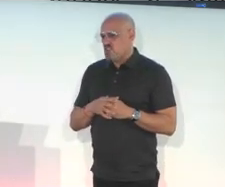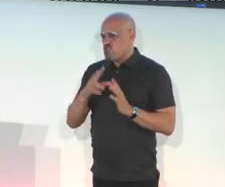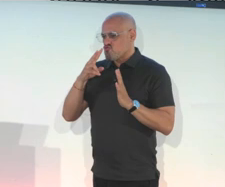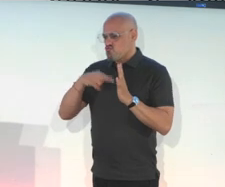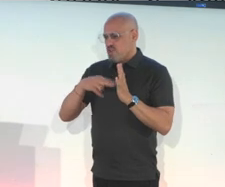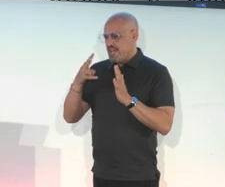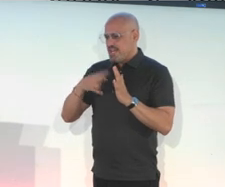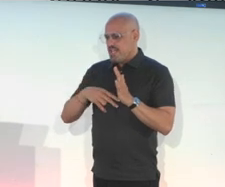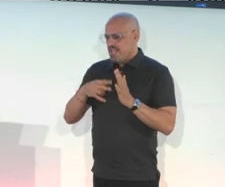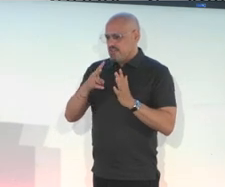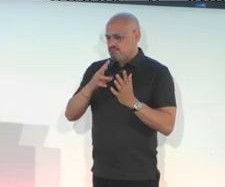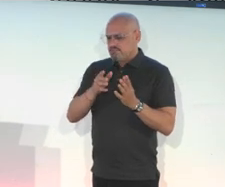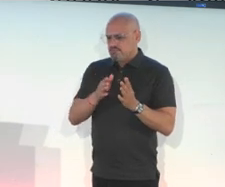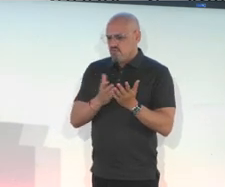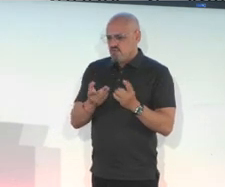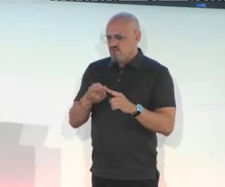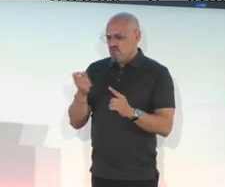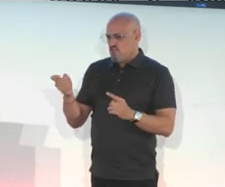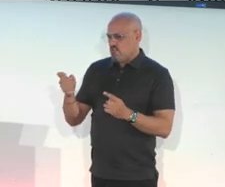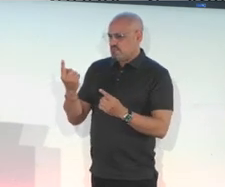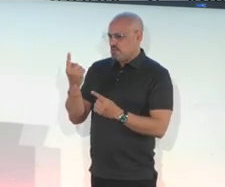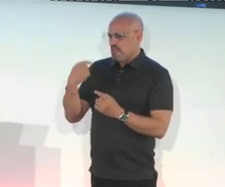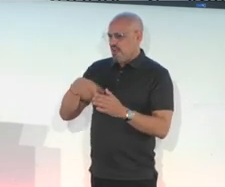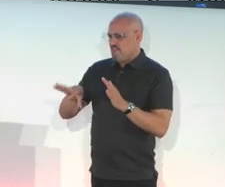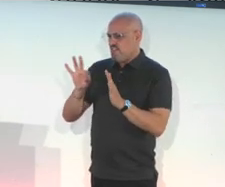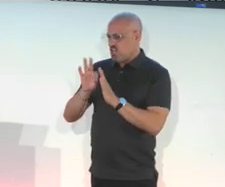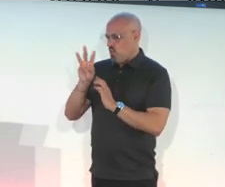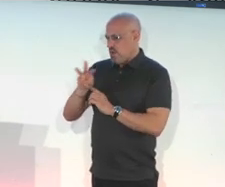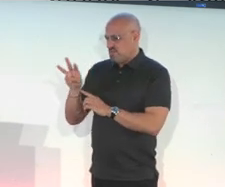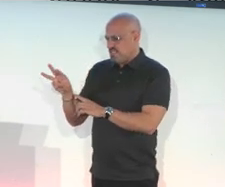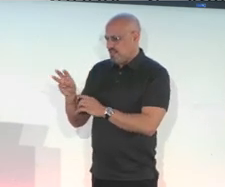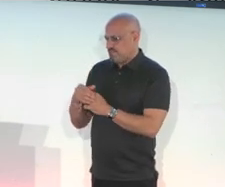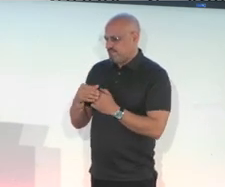reading a text from a disclaimer that I found on a website.